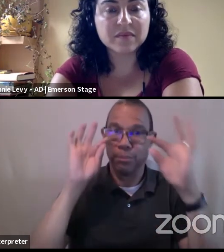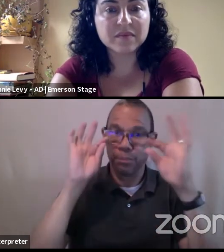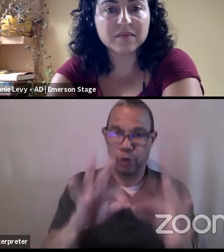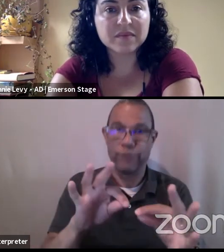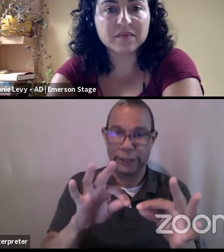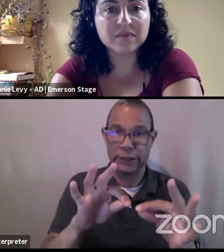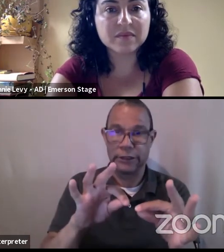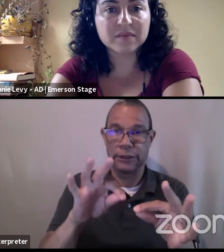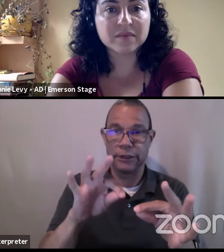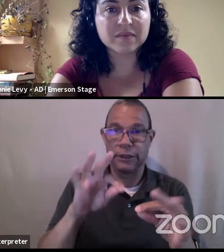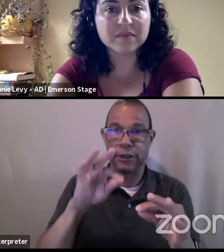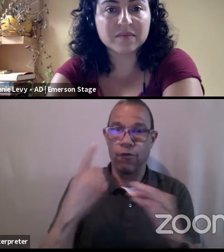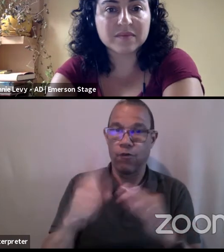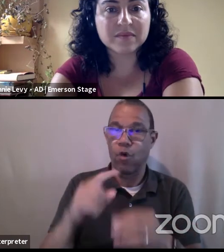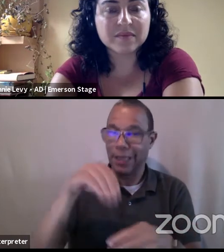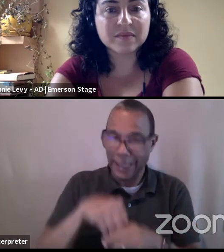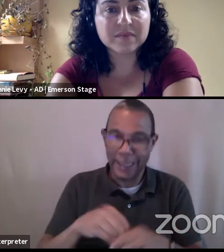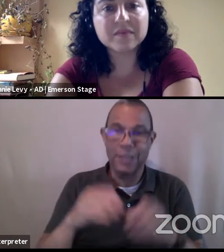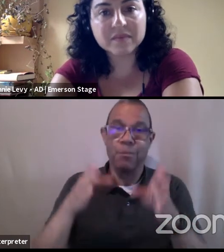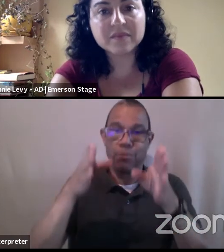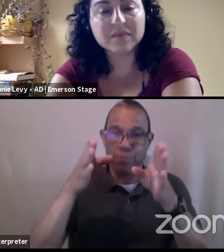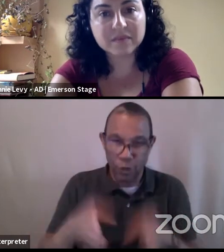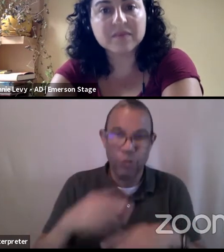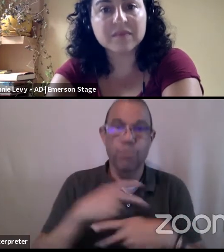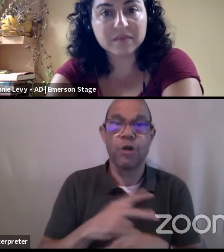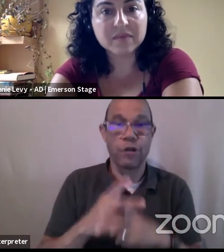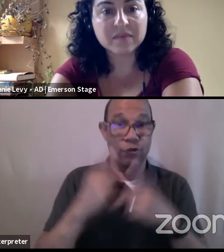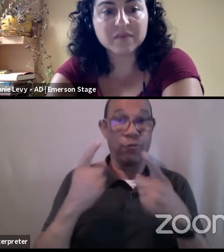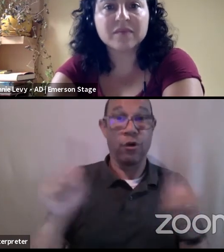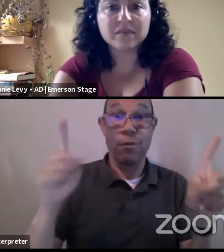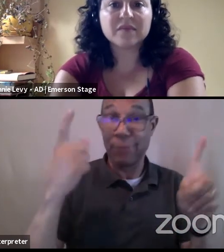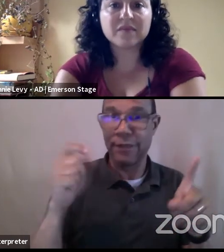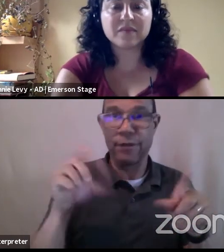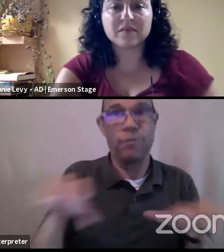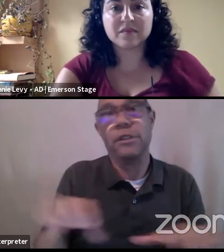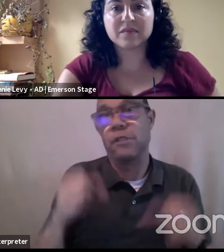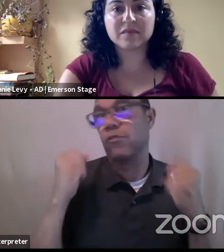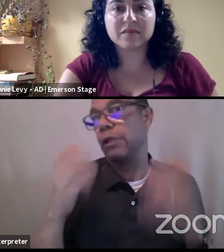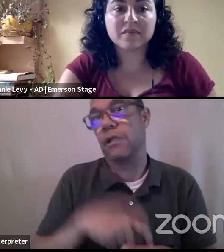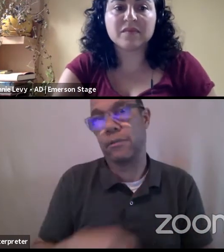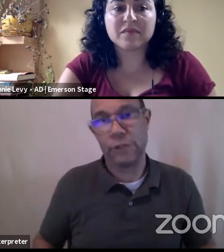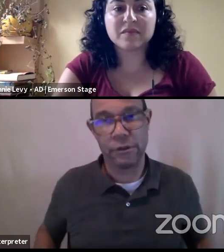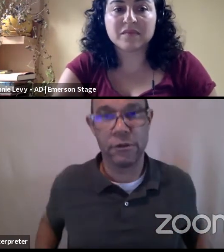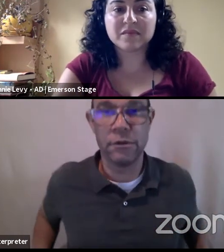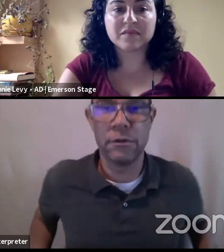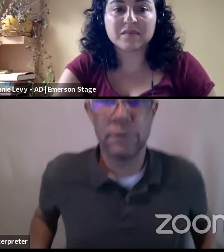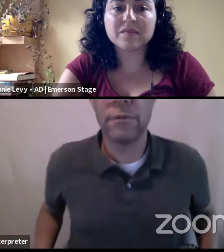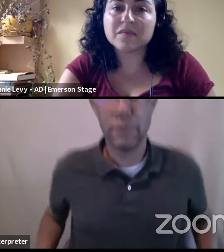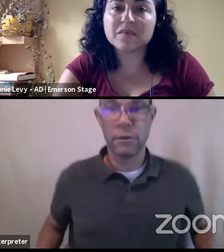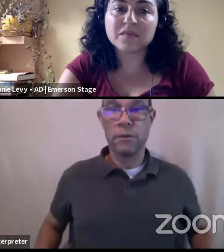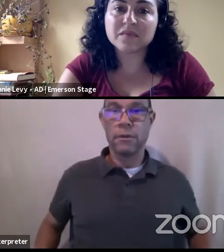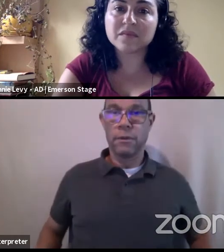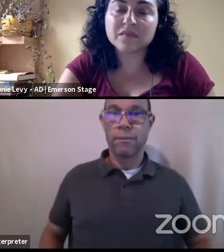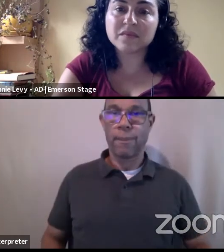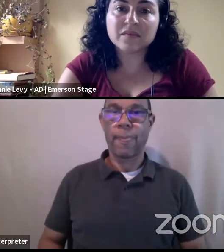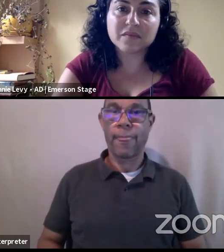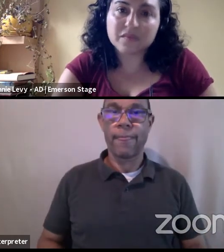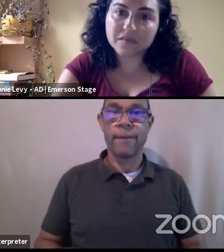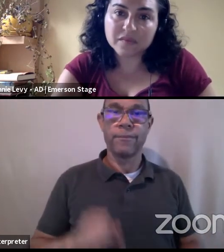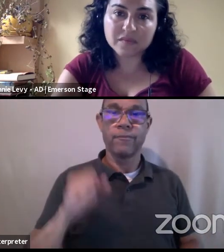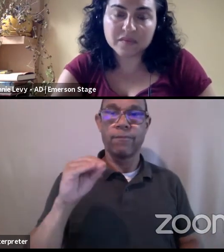a, a-person, uh, production for it to work because it has been done so many times. It's also become somewhat of a tradition. So the, the takeaway is